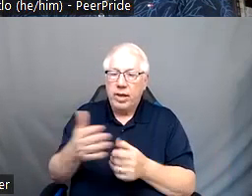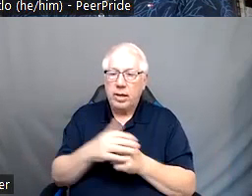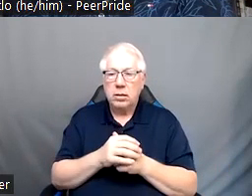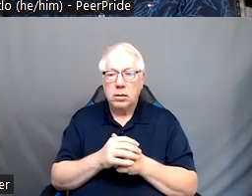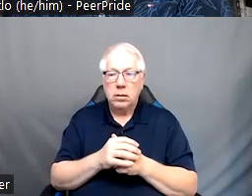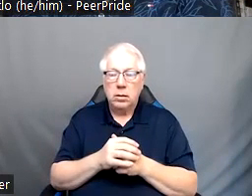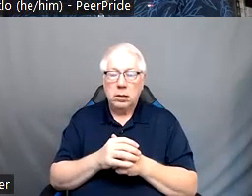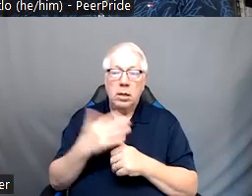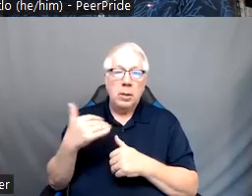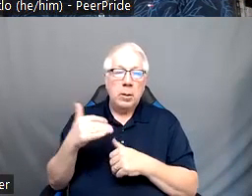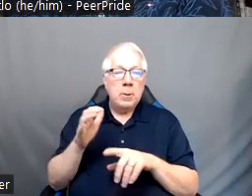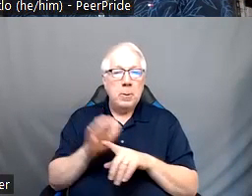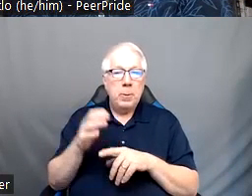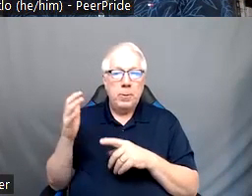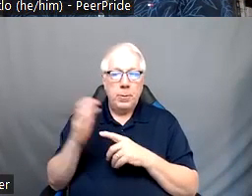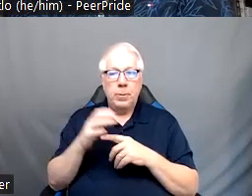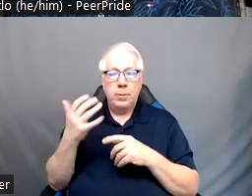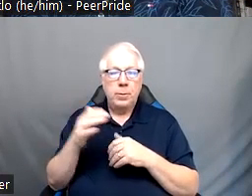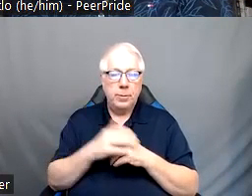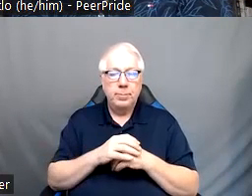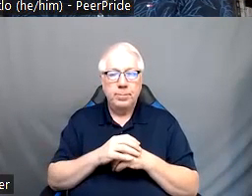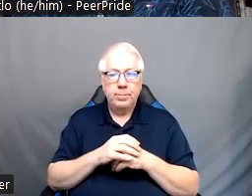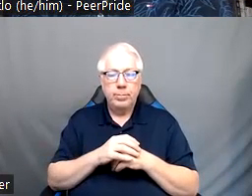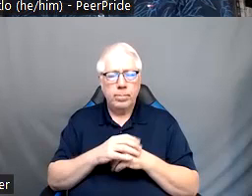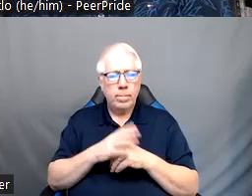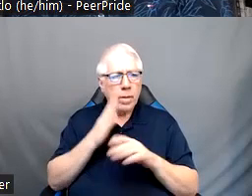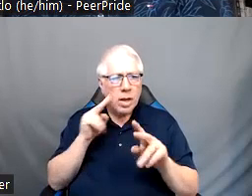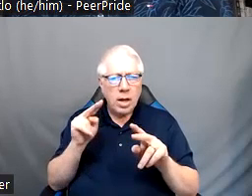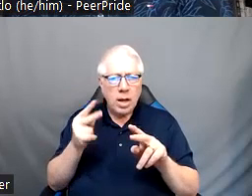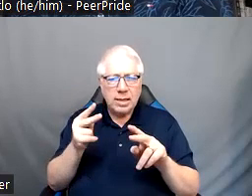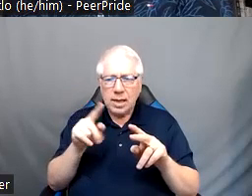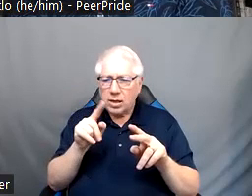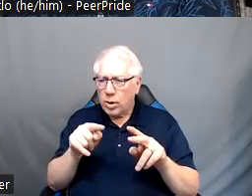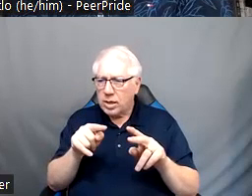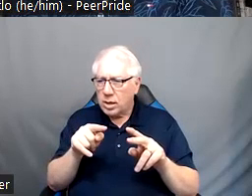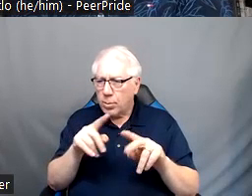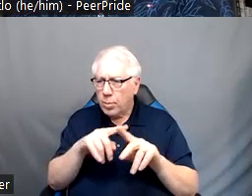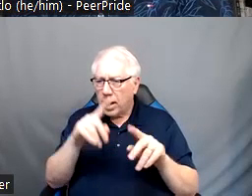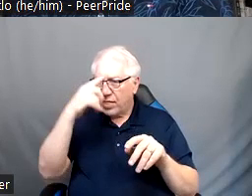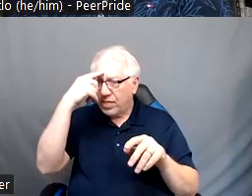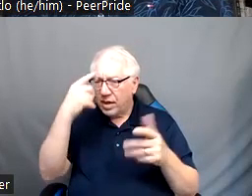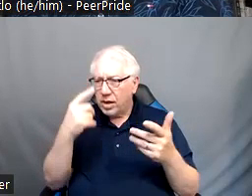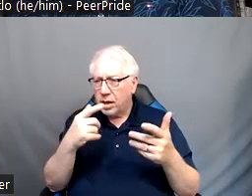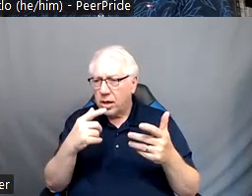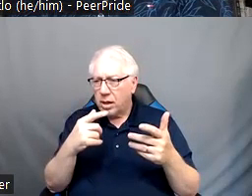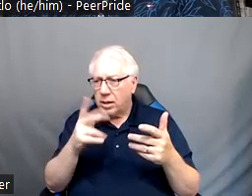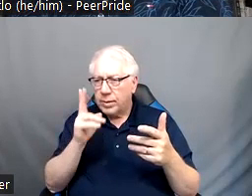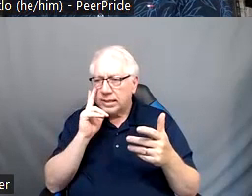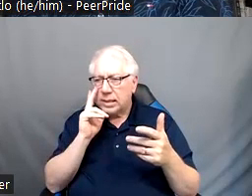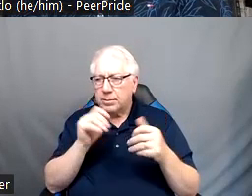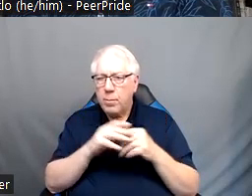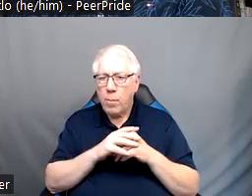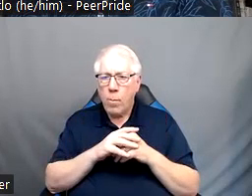be huge. I know we had a second part to that question, but I think that, let's see.